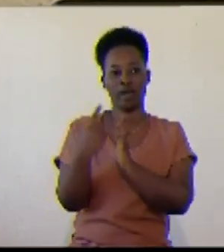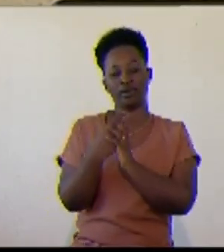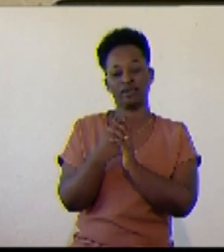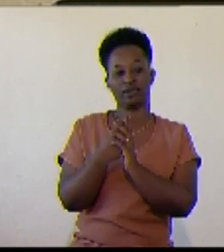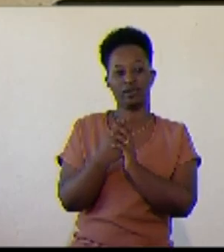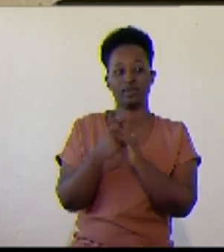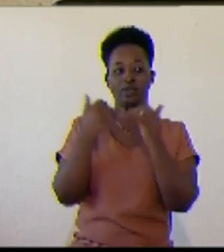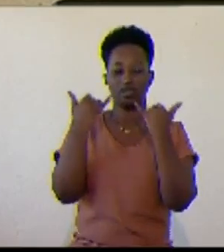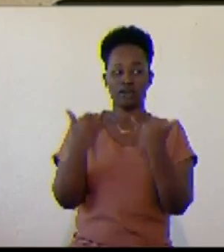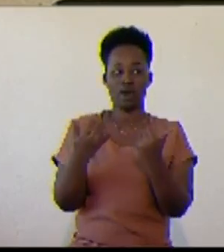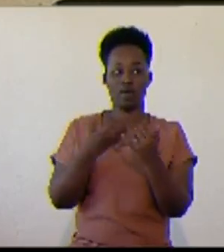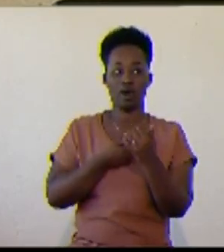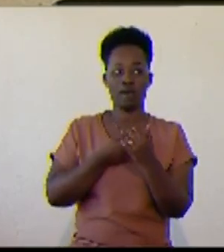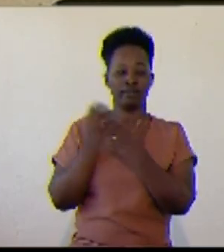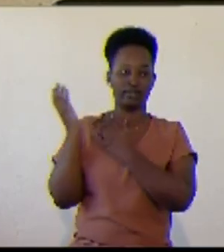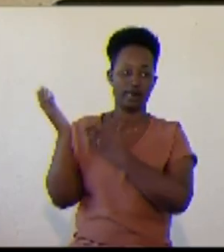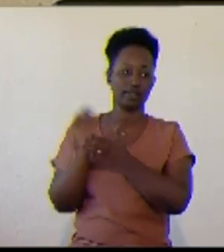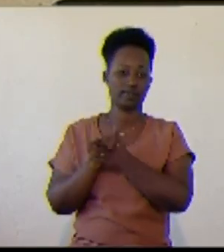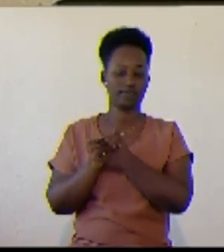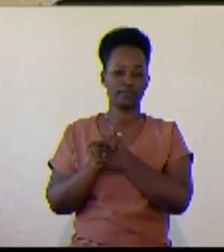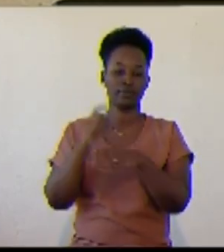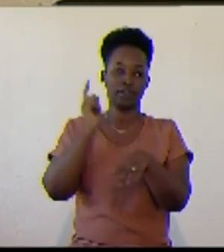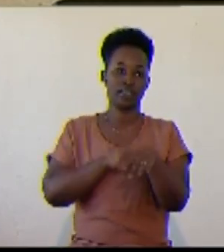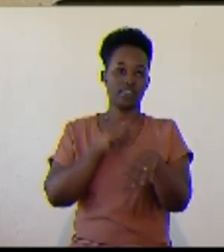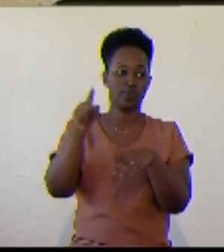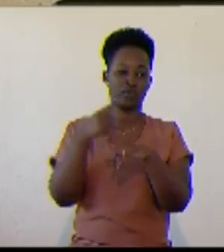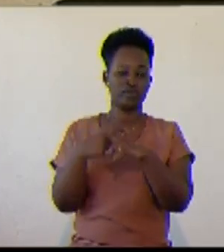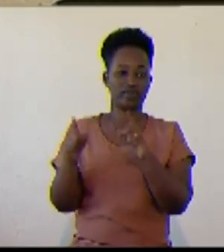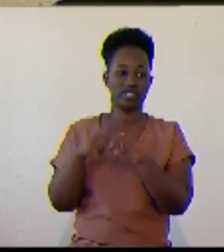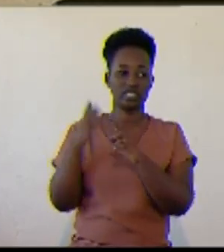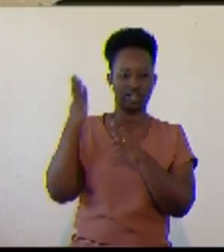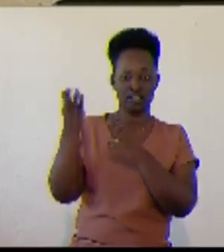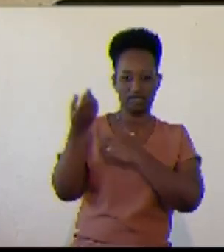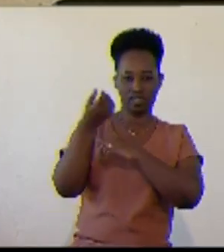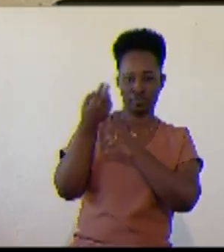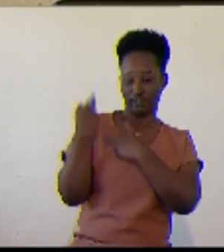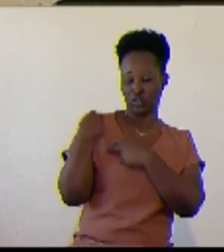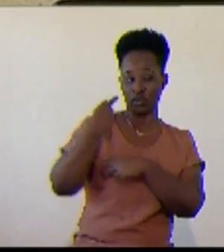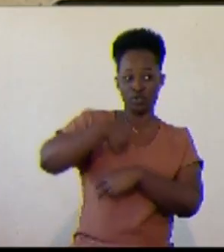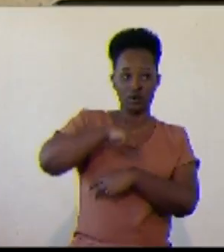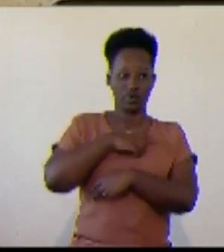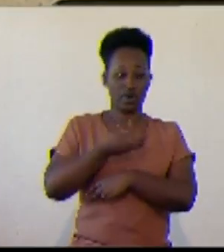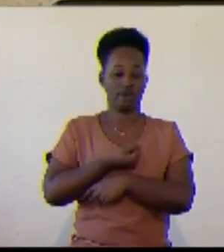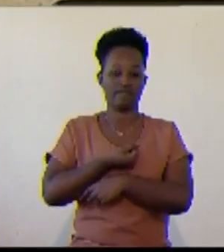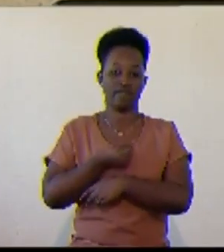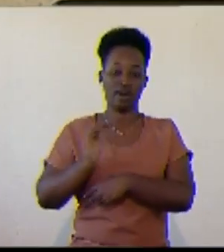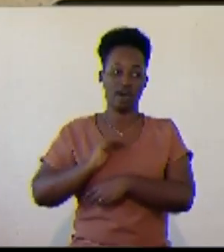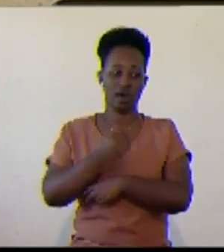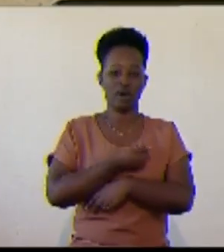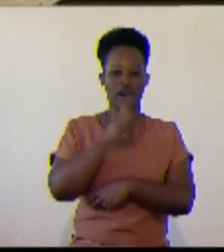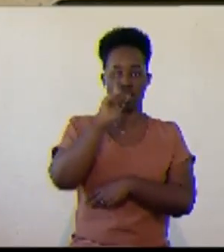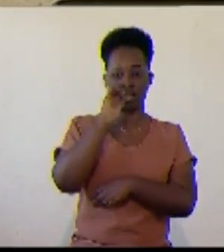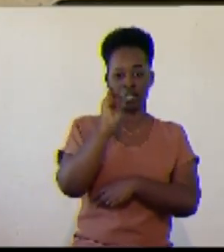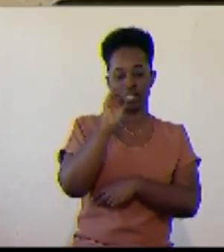1. So this is when you differentiate this function that we have here, our linear function, you will come up